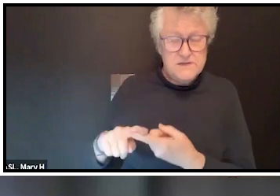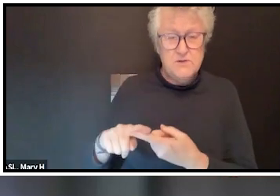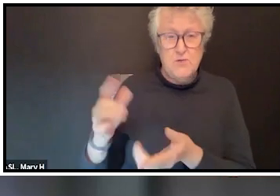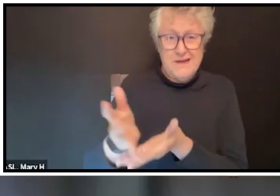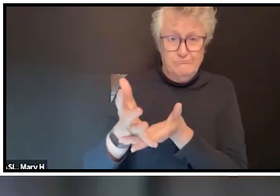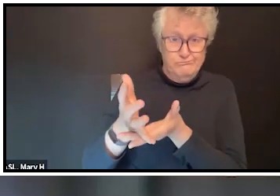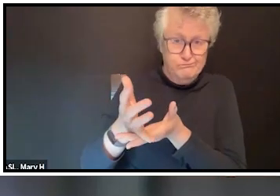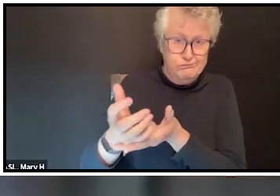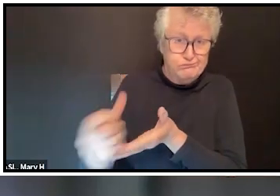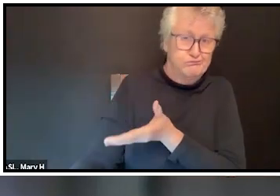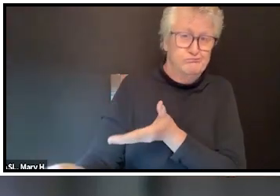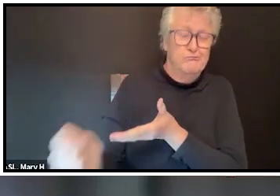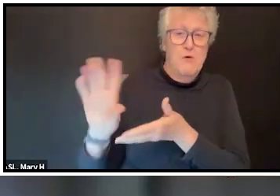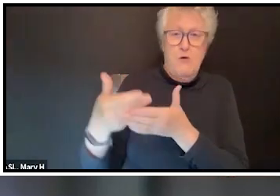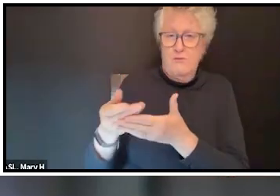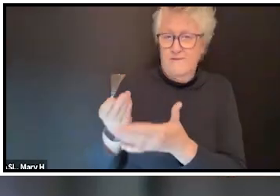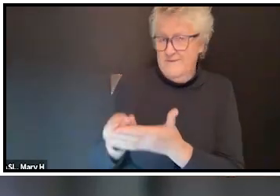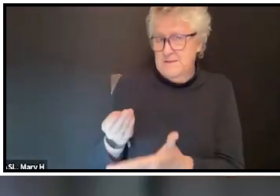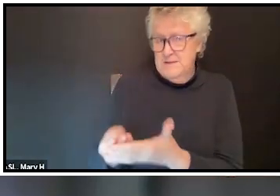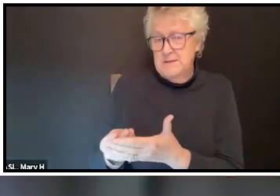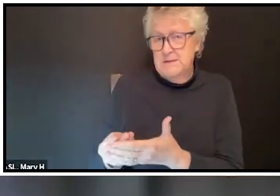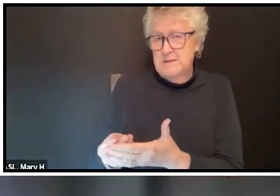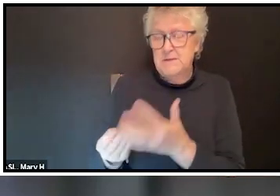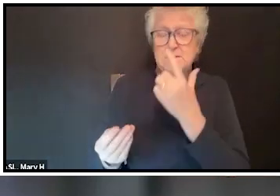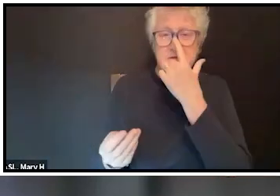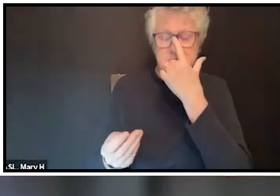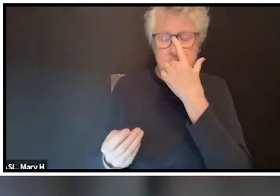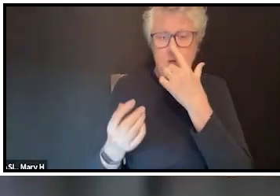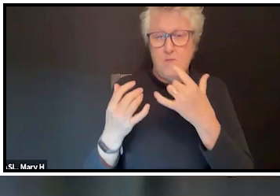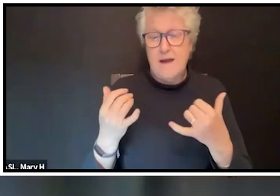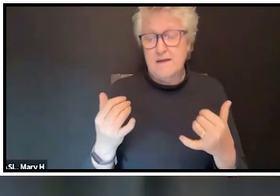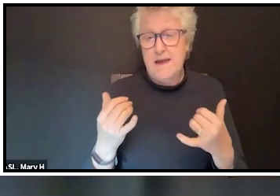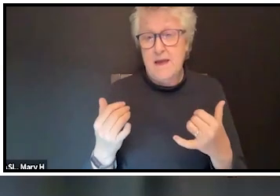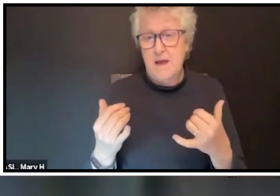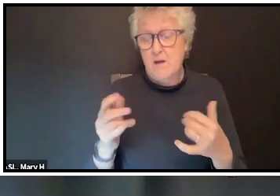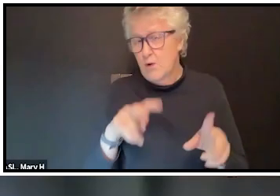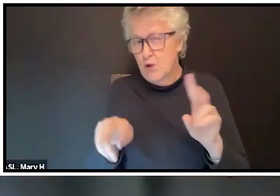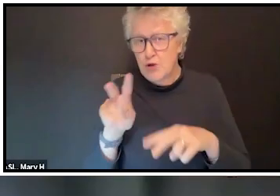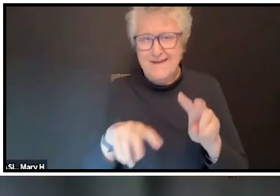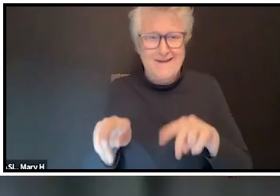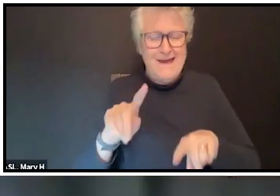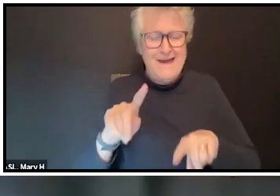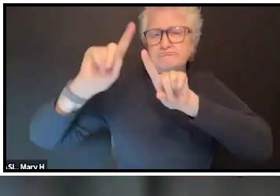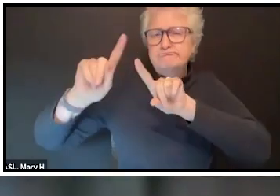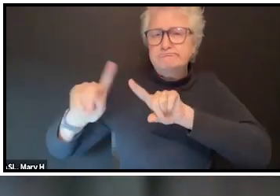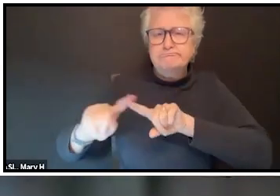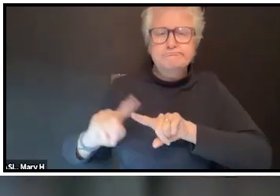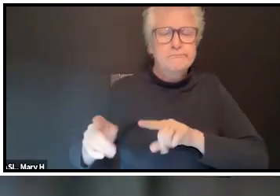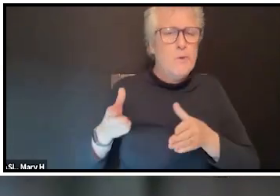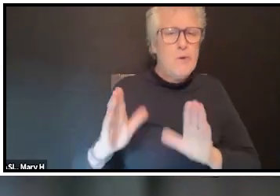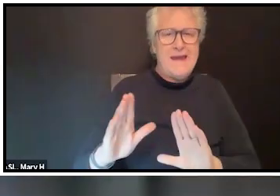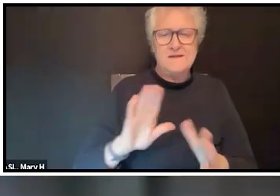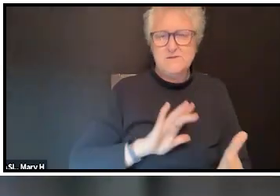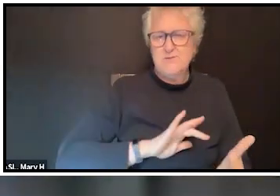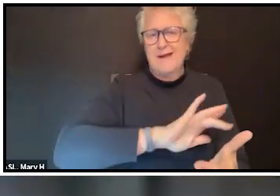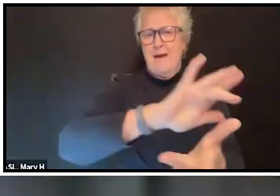we're actually looking now at new ways of outreaching for the technology fund, and we may switch it